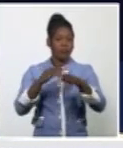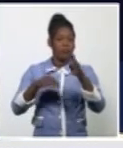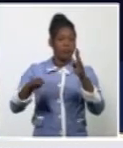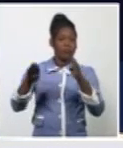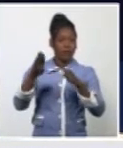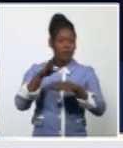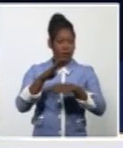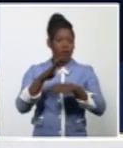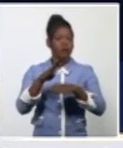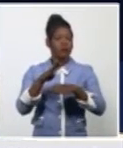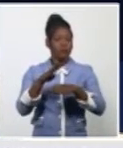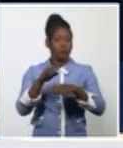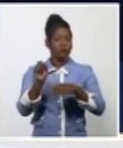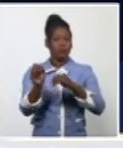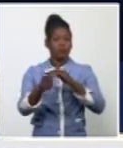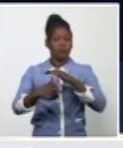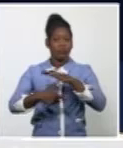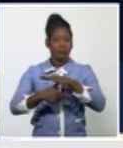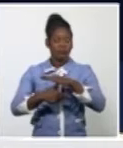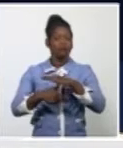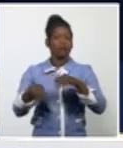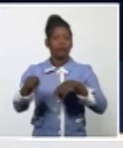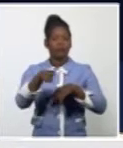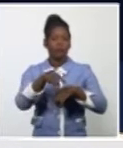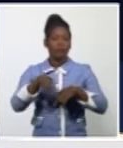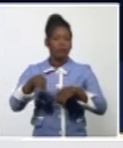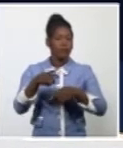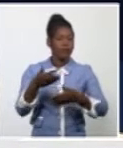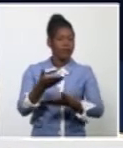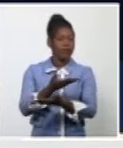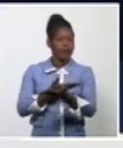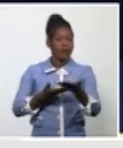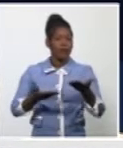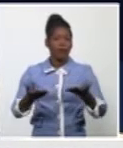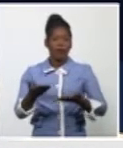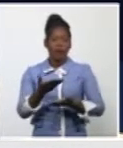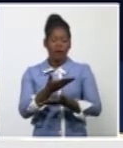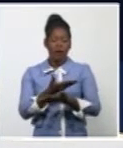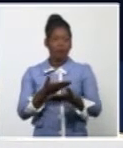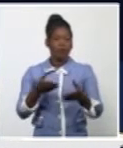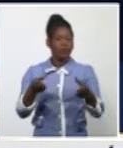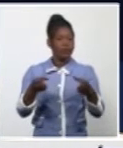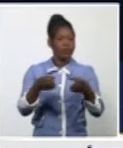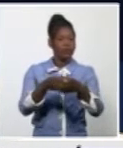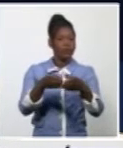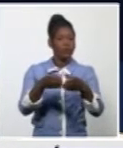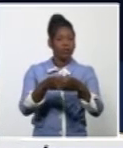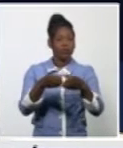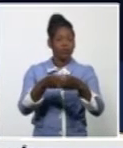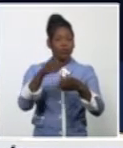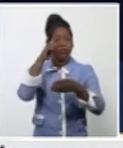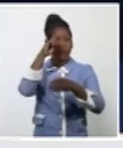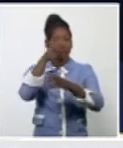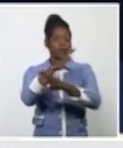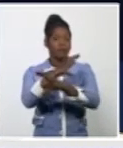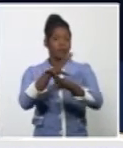Yesterday we saw the dialogue that our president and prime minister and vice ministers